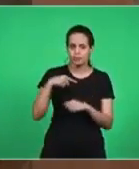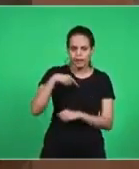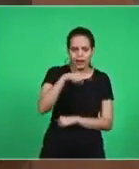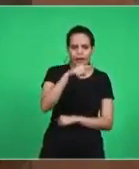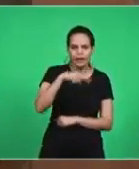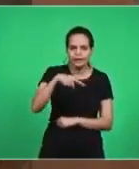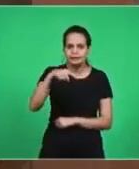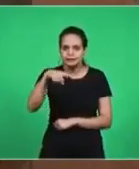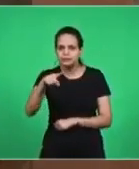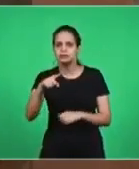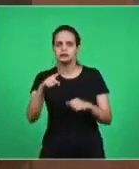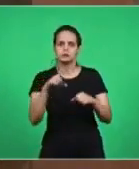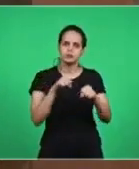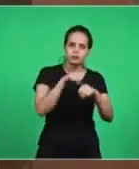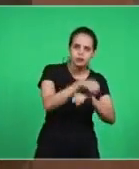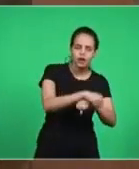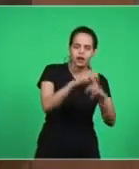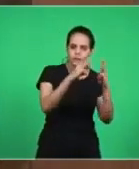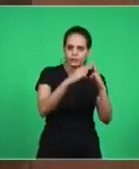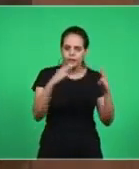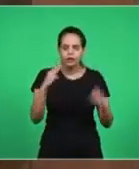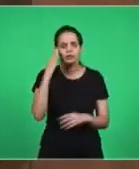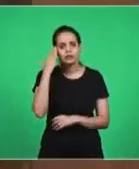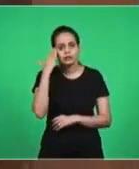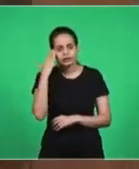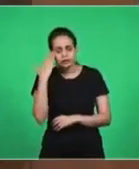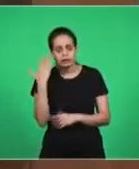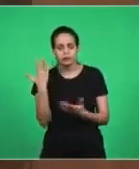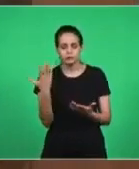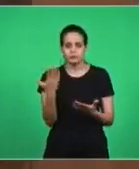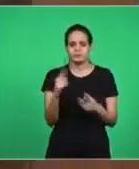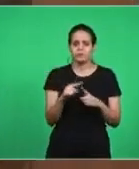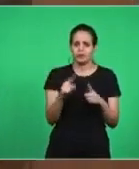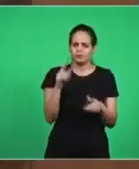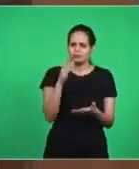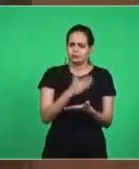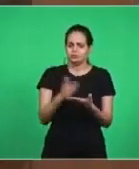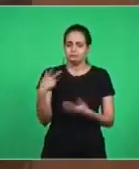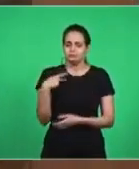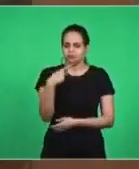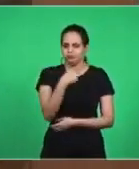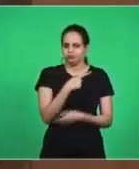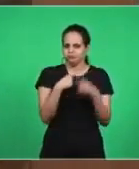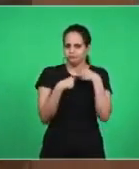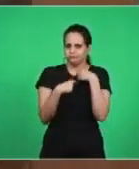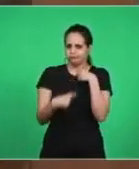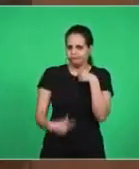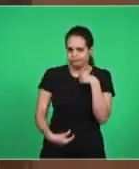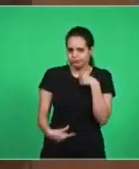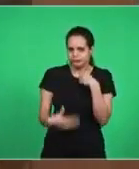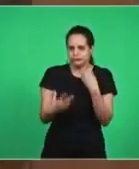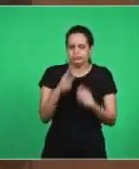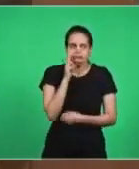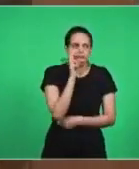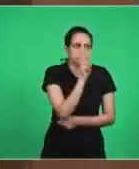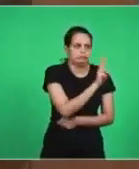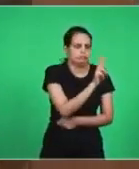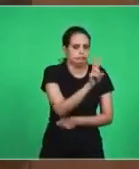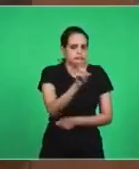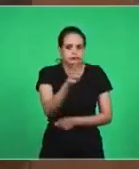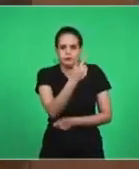Sometimes when the pastor does not come to our seminars, he ends up preaching what he watched on TV. That's not something